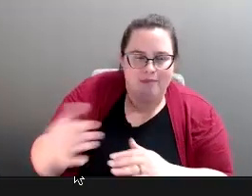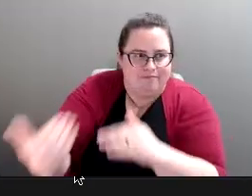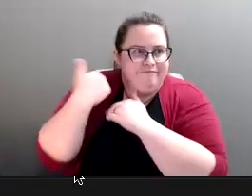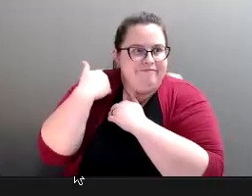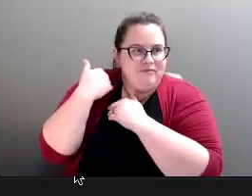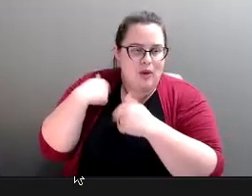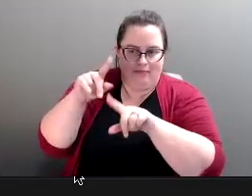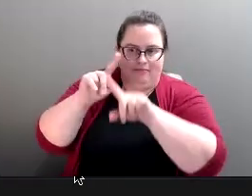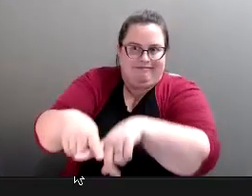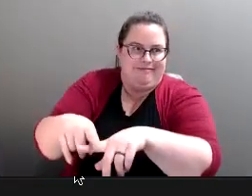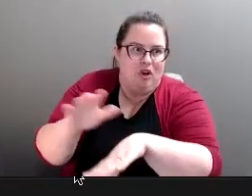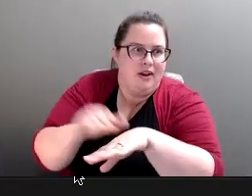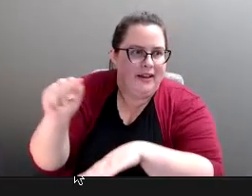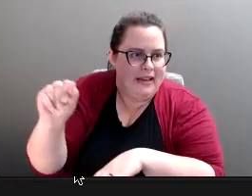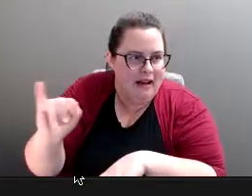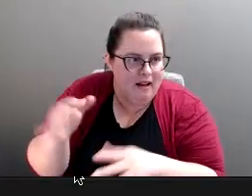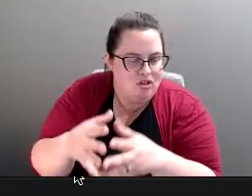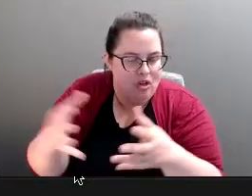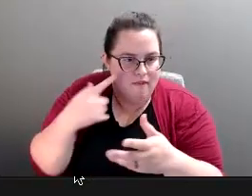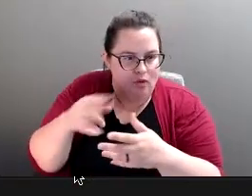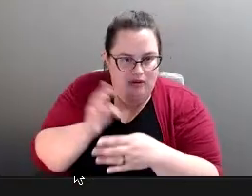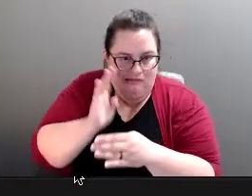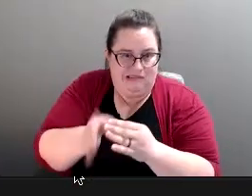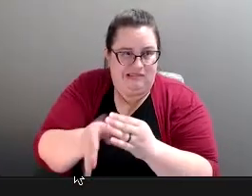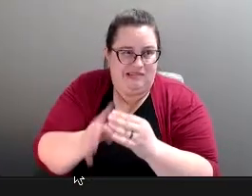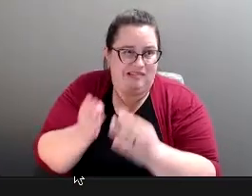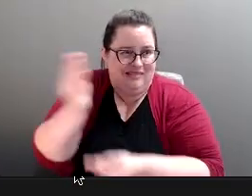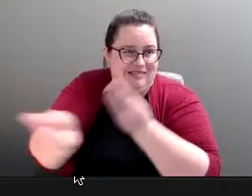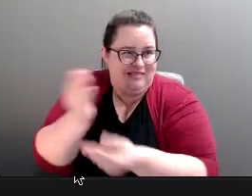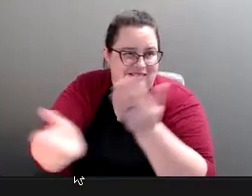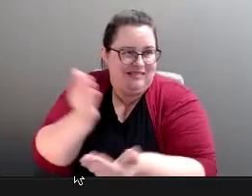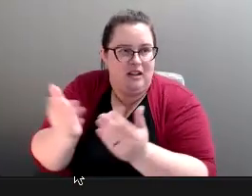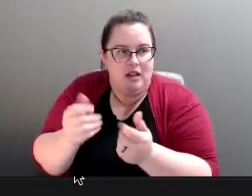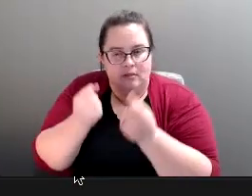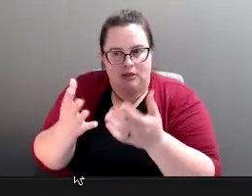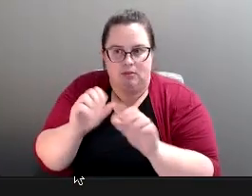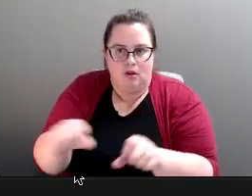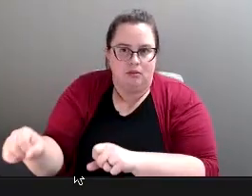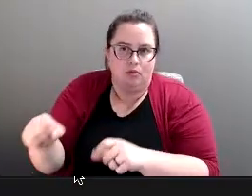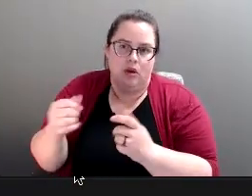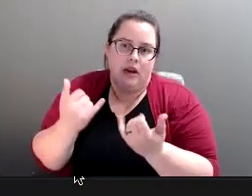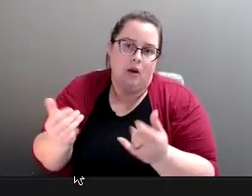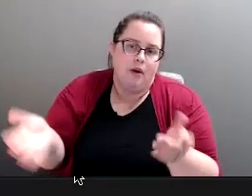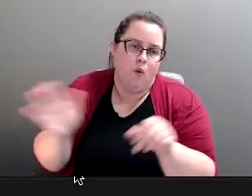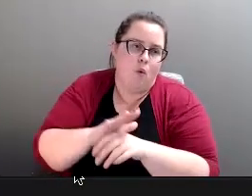on AI a lot to get a lot of these things out as soon as possible. And now my whole team, like